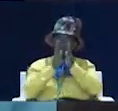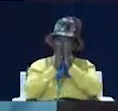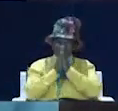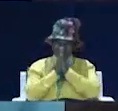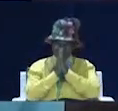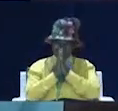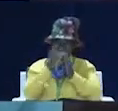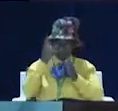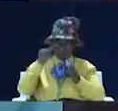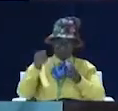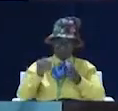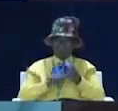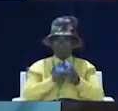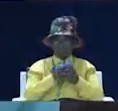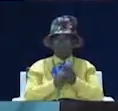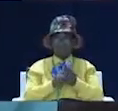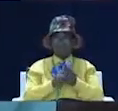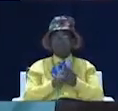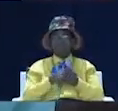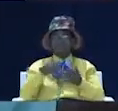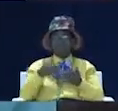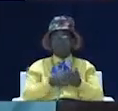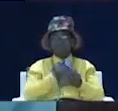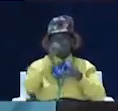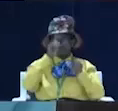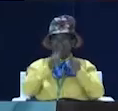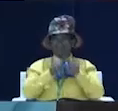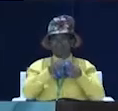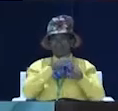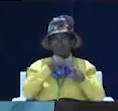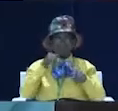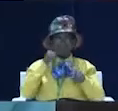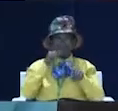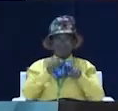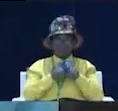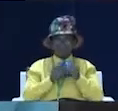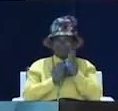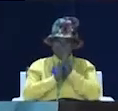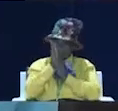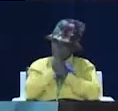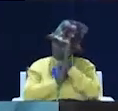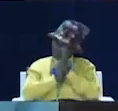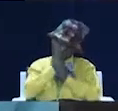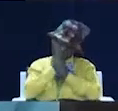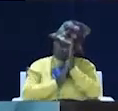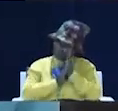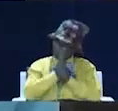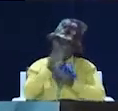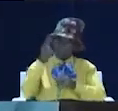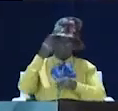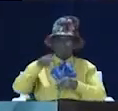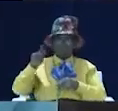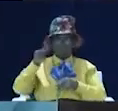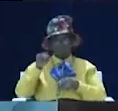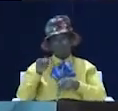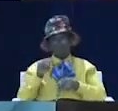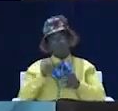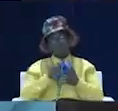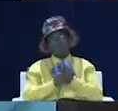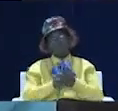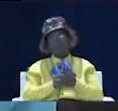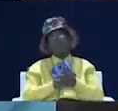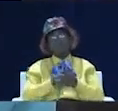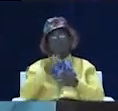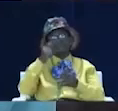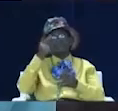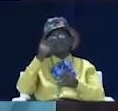sisters, and intercede for them. That the one who saved our souls, the greater one who is